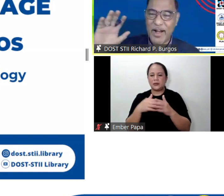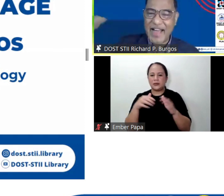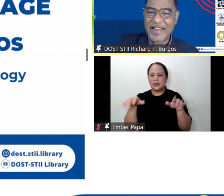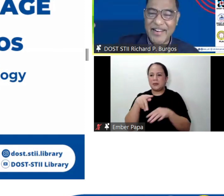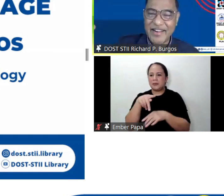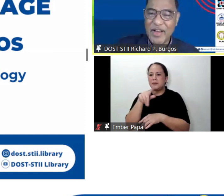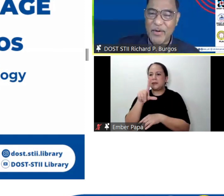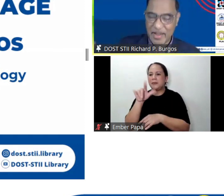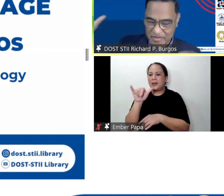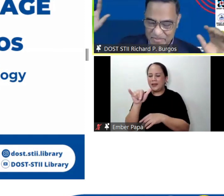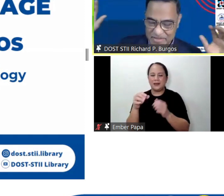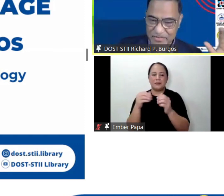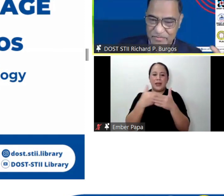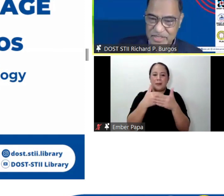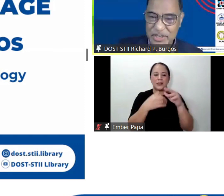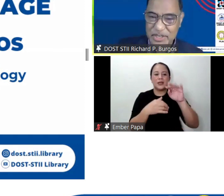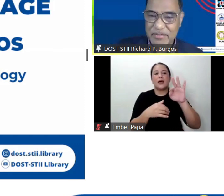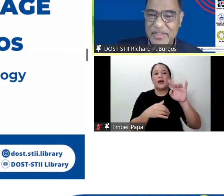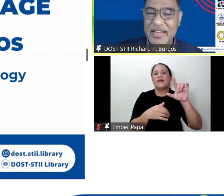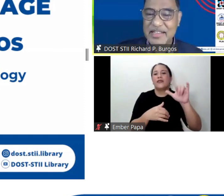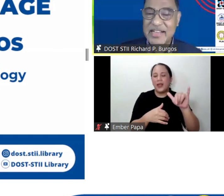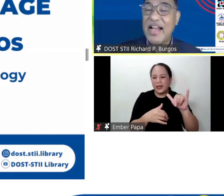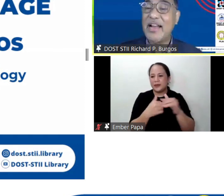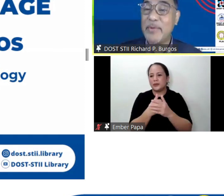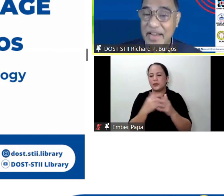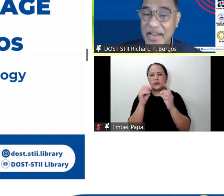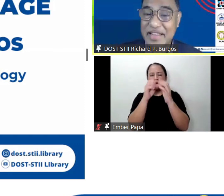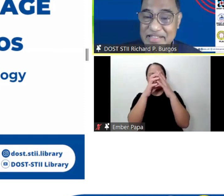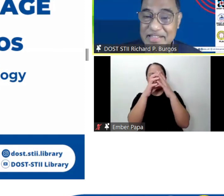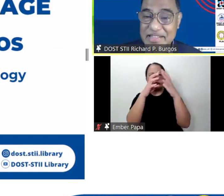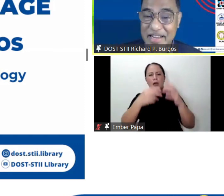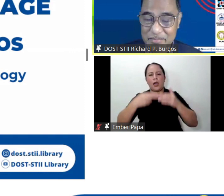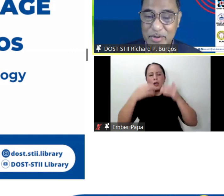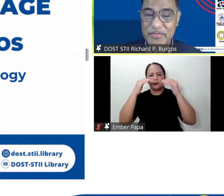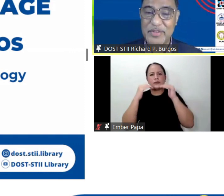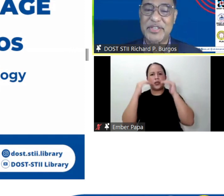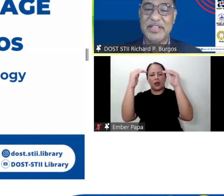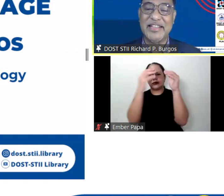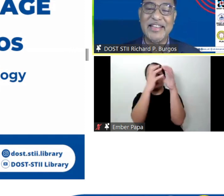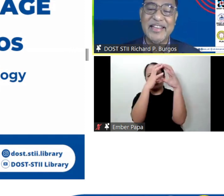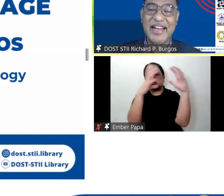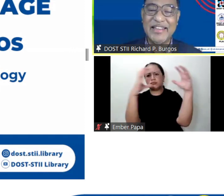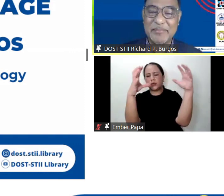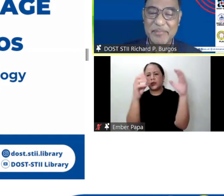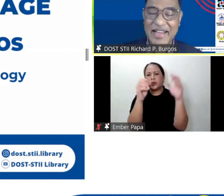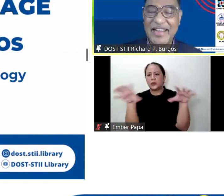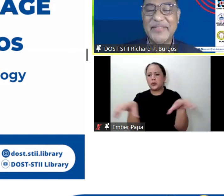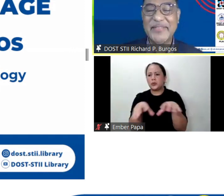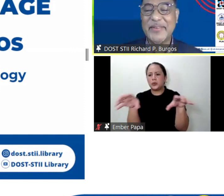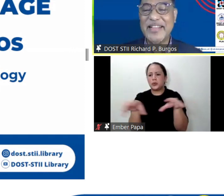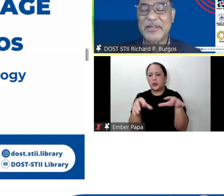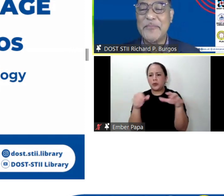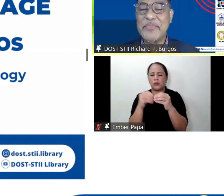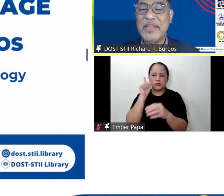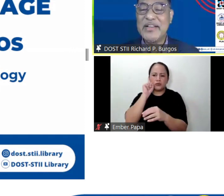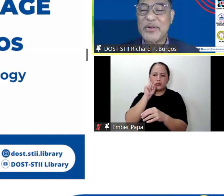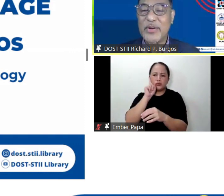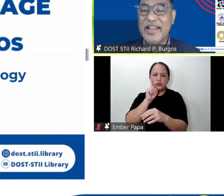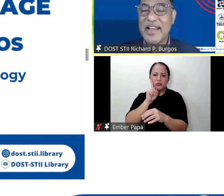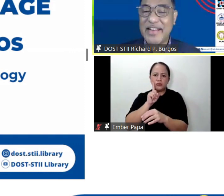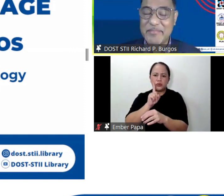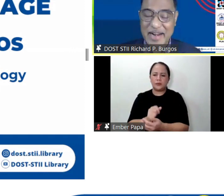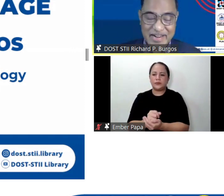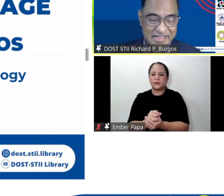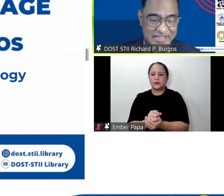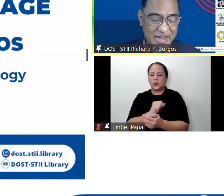go higher, we have a better vision of things, and we get things done more efficiently at PLAI. Right? So to all